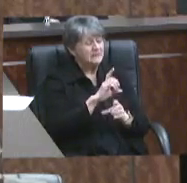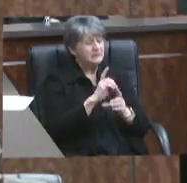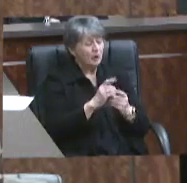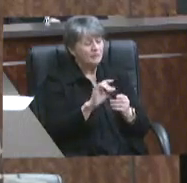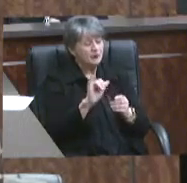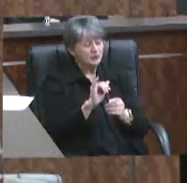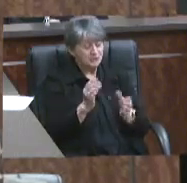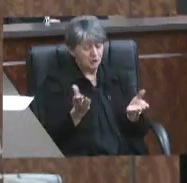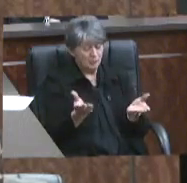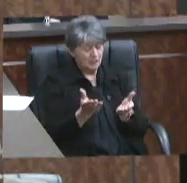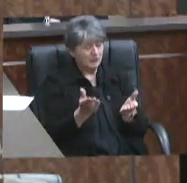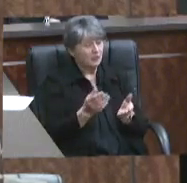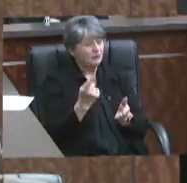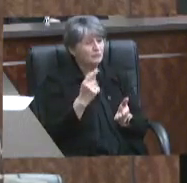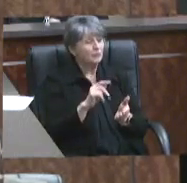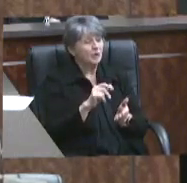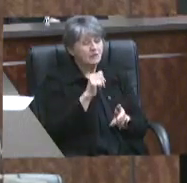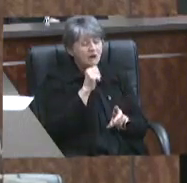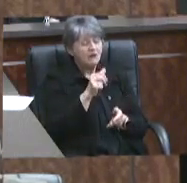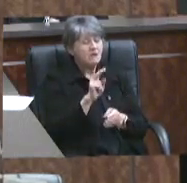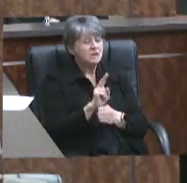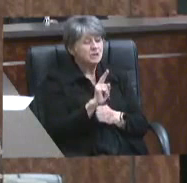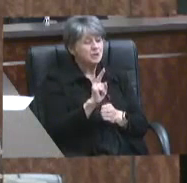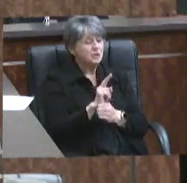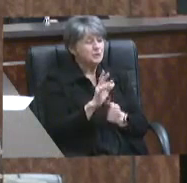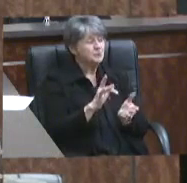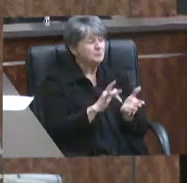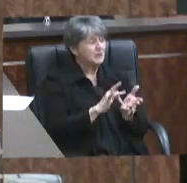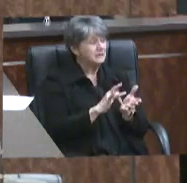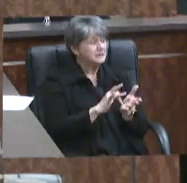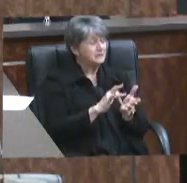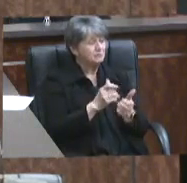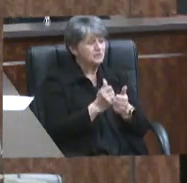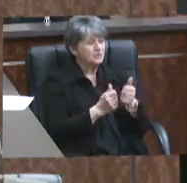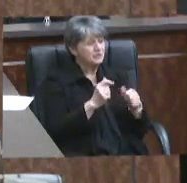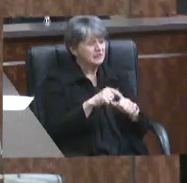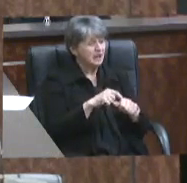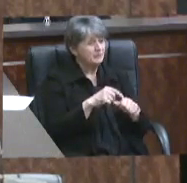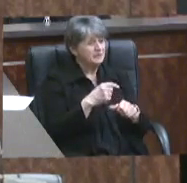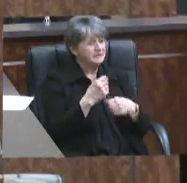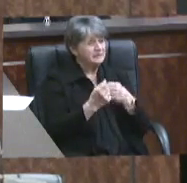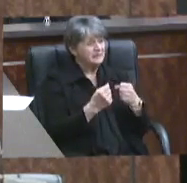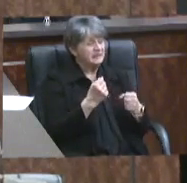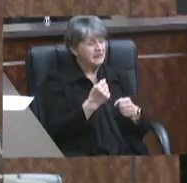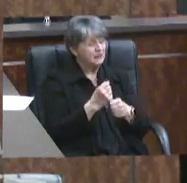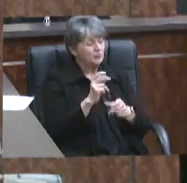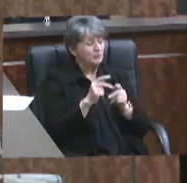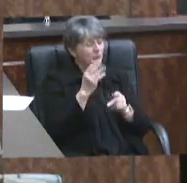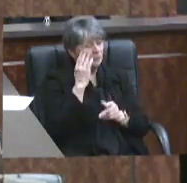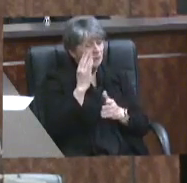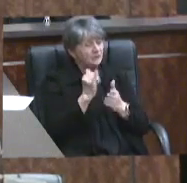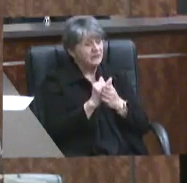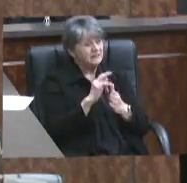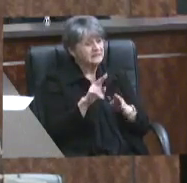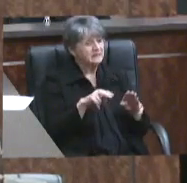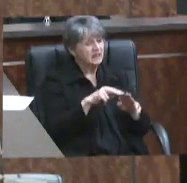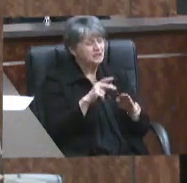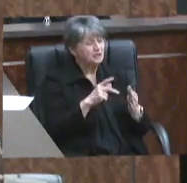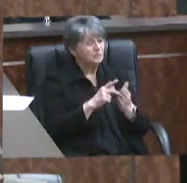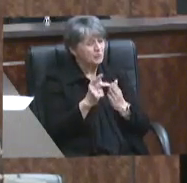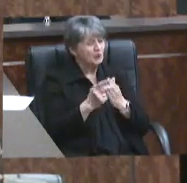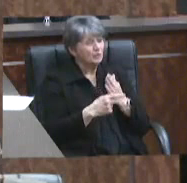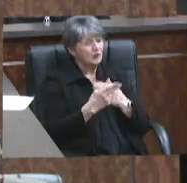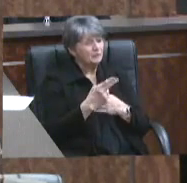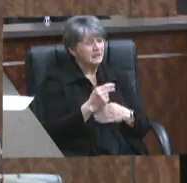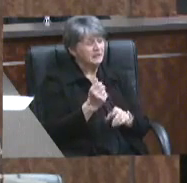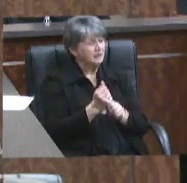and unused medicines. Most of the time it's once a year. As people know, it's a national program. Rich made sure that anytime